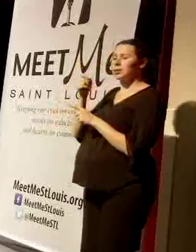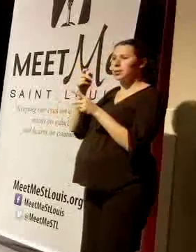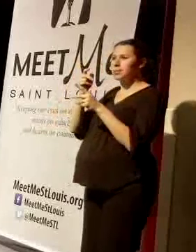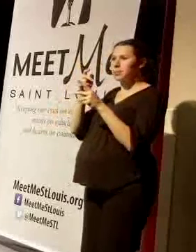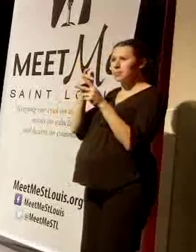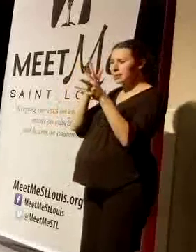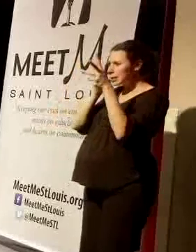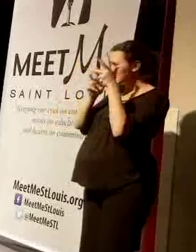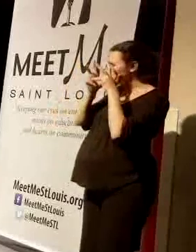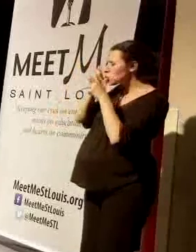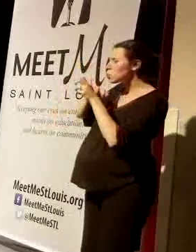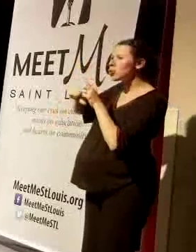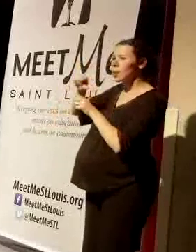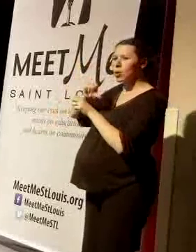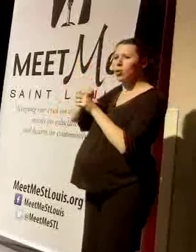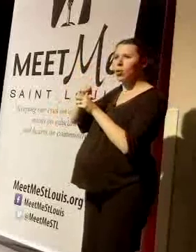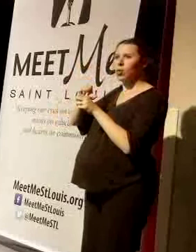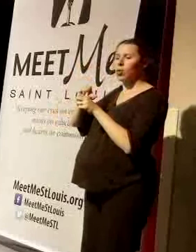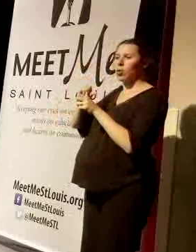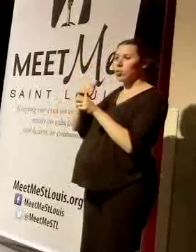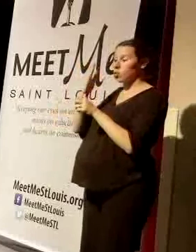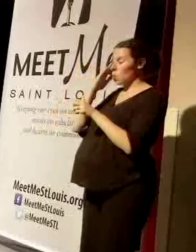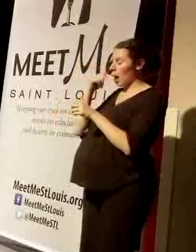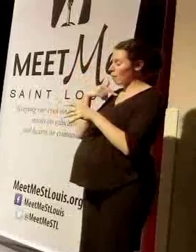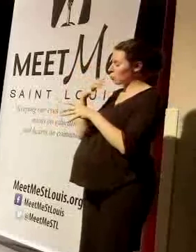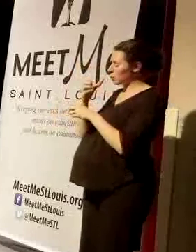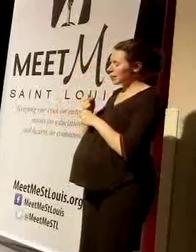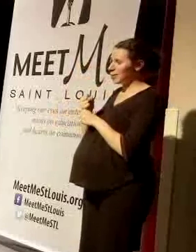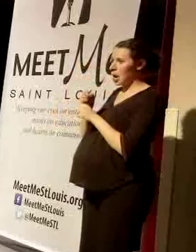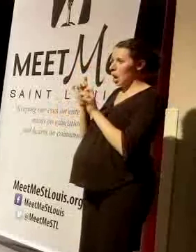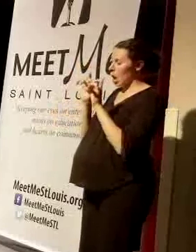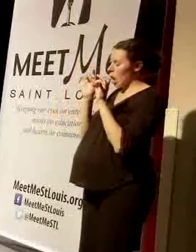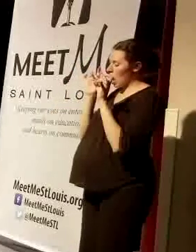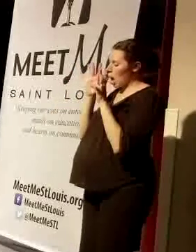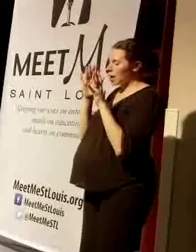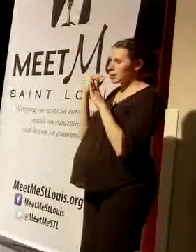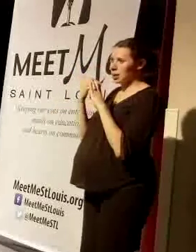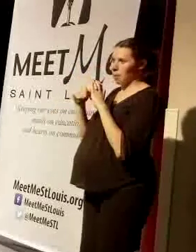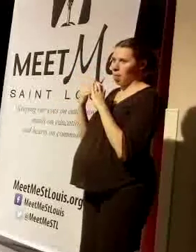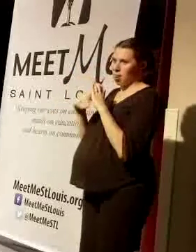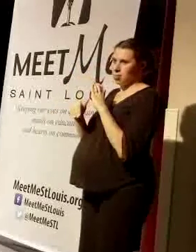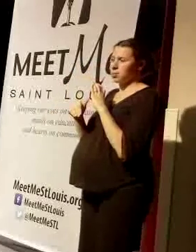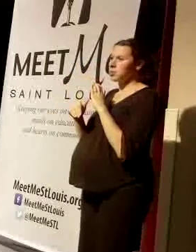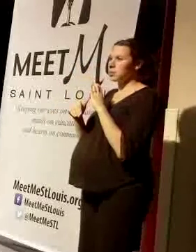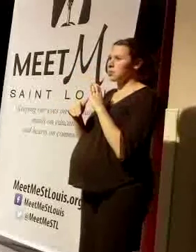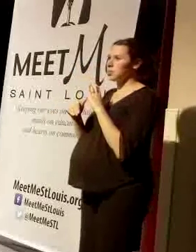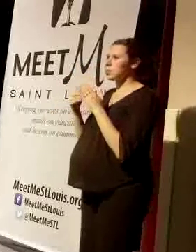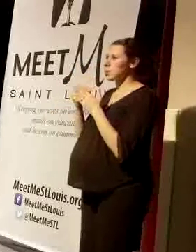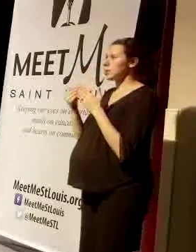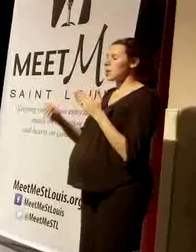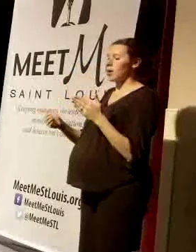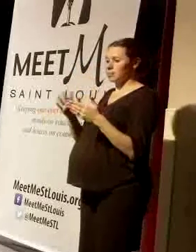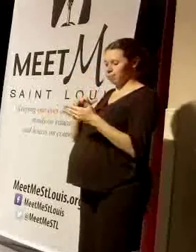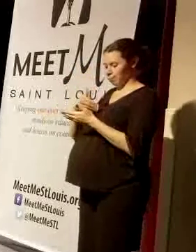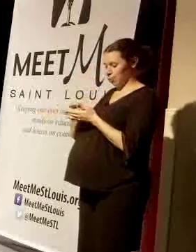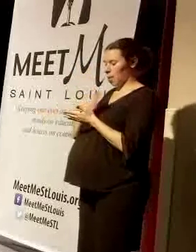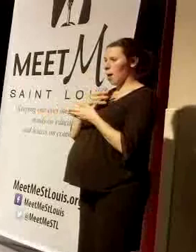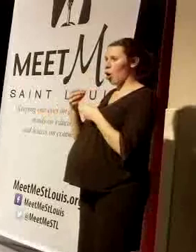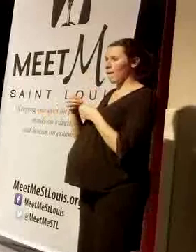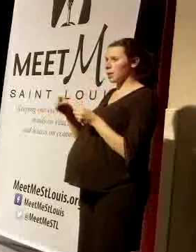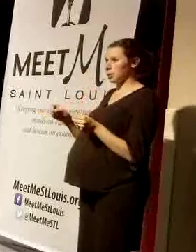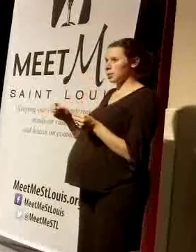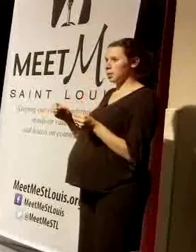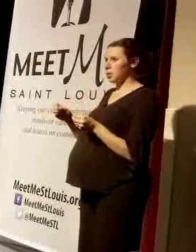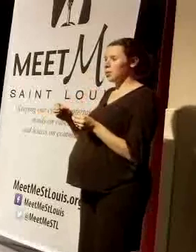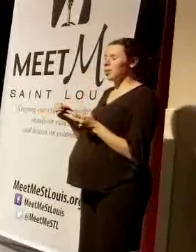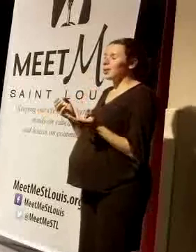out. I've received some really nasty emails and some stuff that came to my office. And,